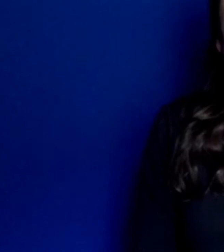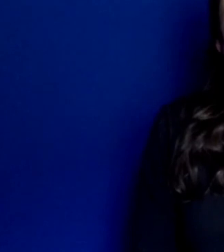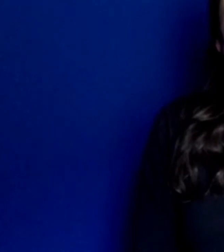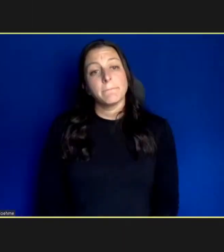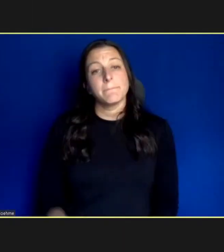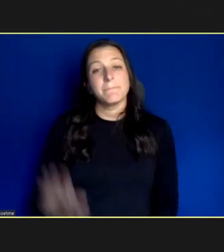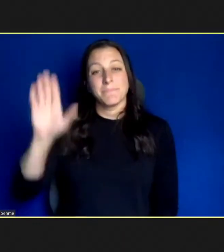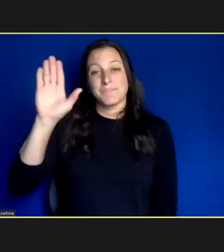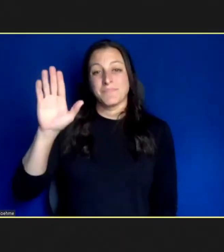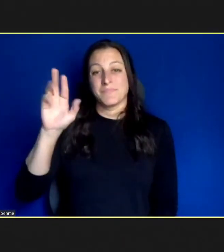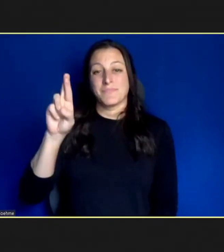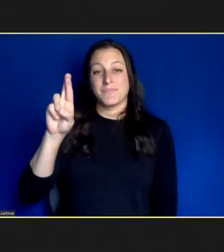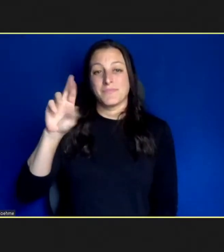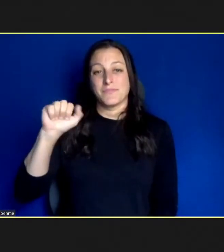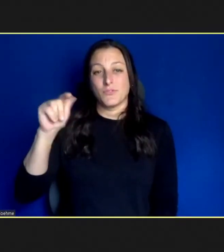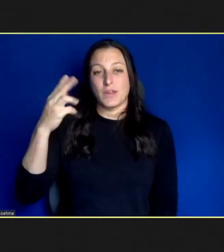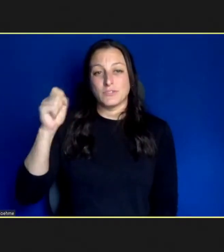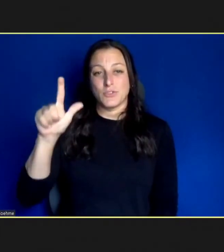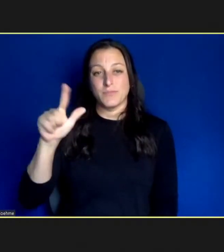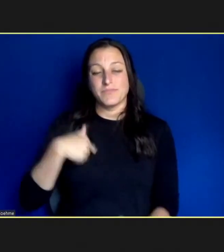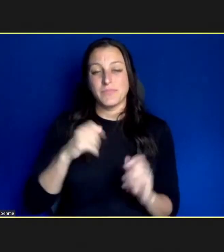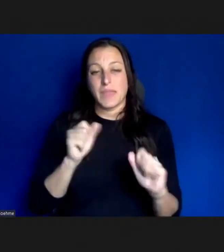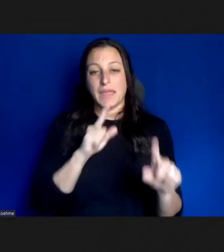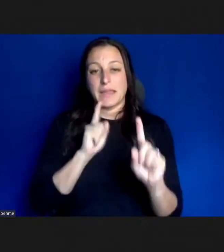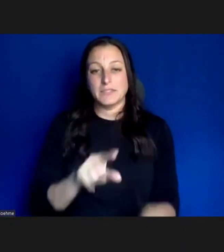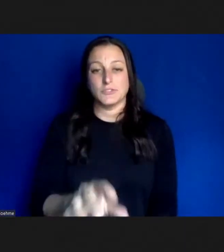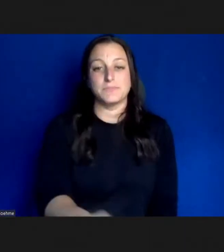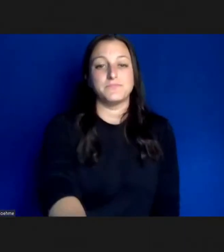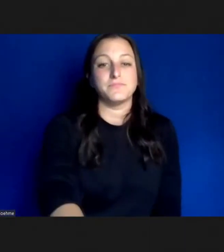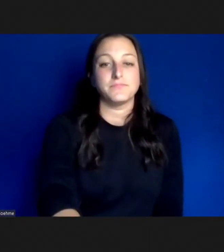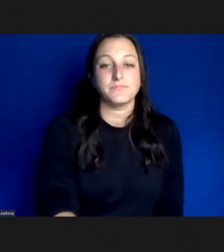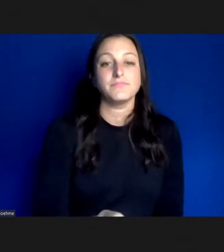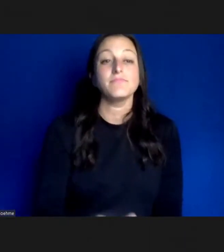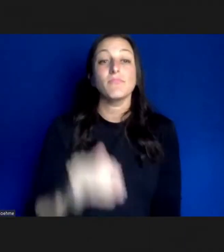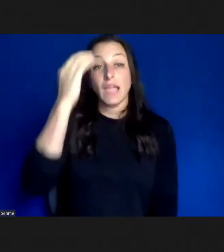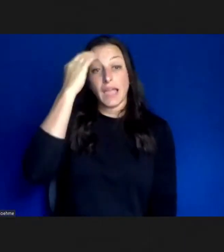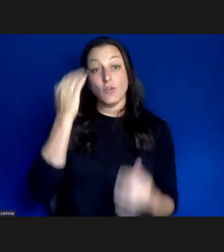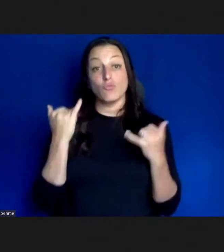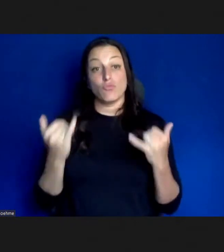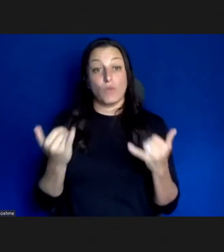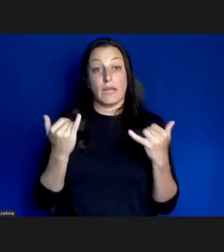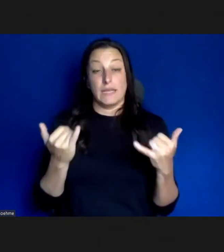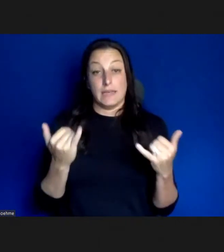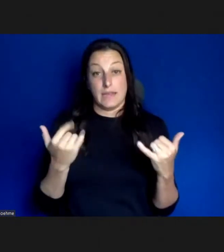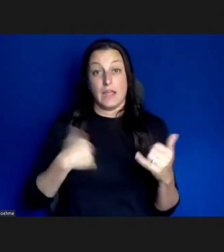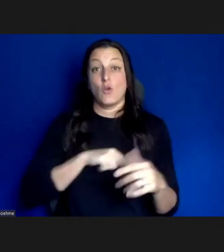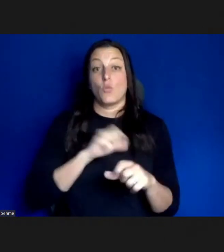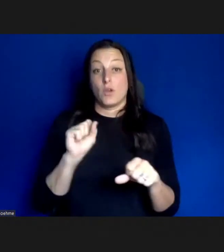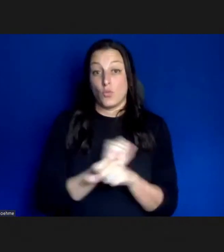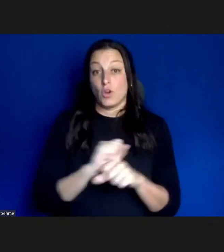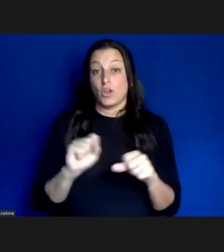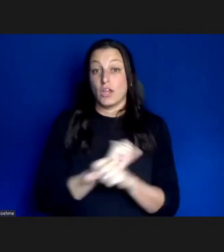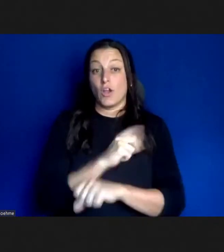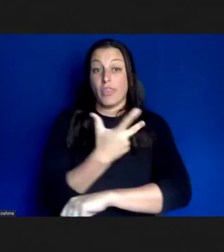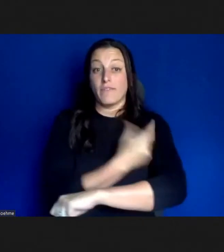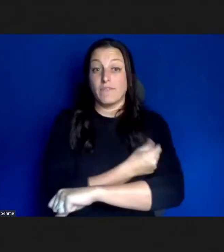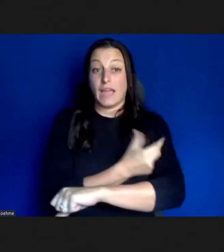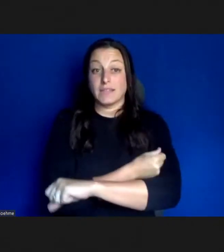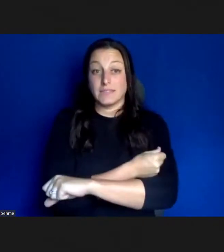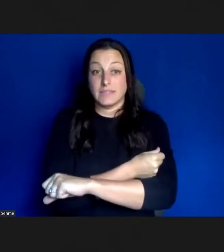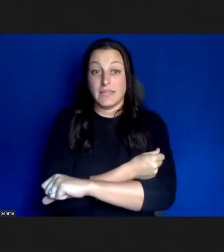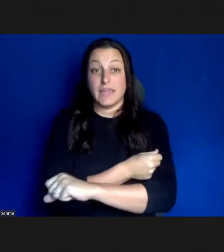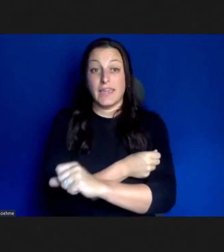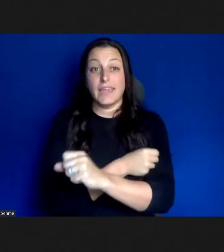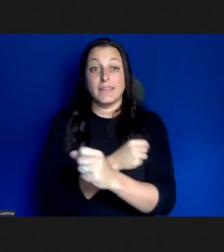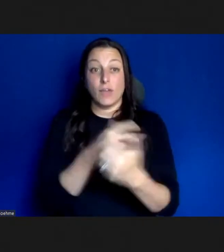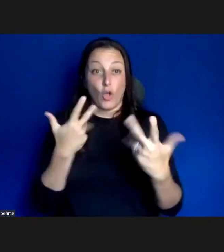This is Rachel. I can take that question. I know that right now we are working on the vaccine breakthrough data